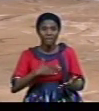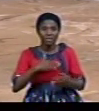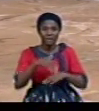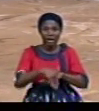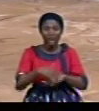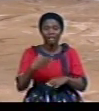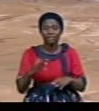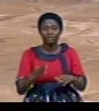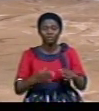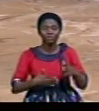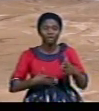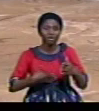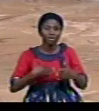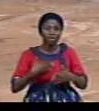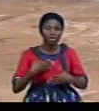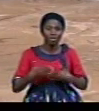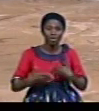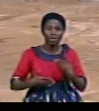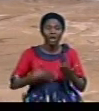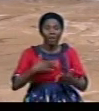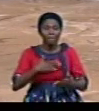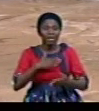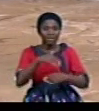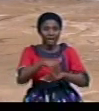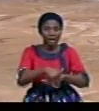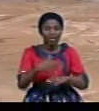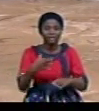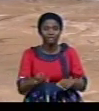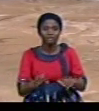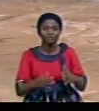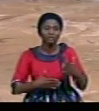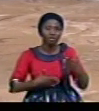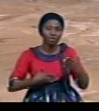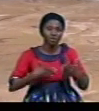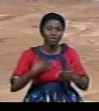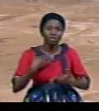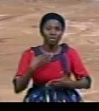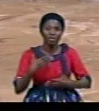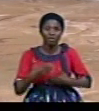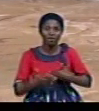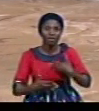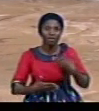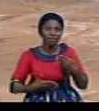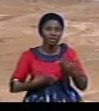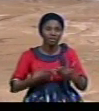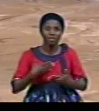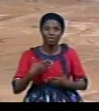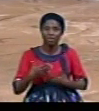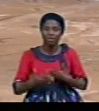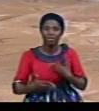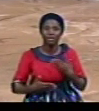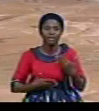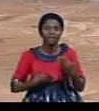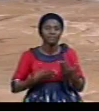my Night of Joy my nights of Joy